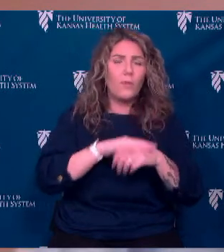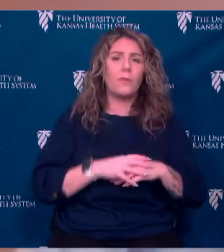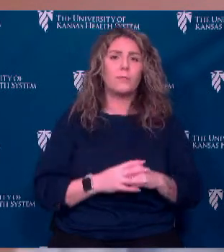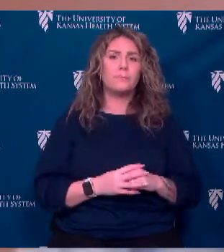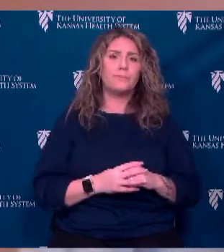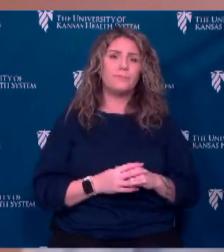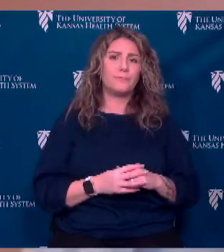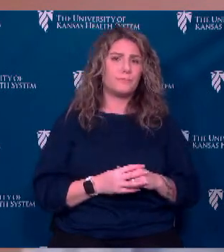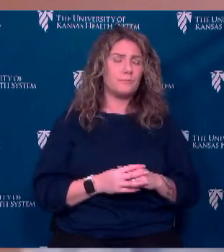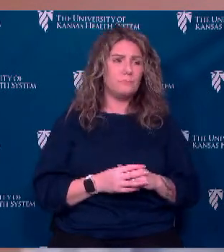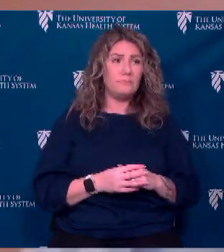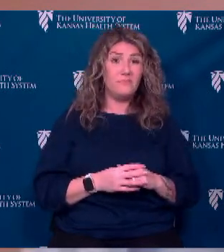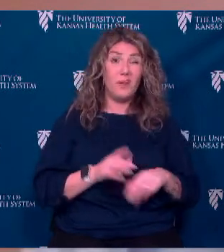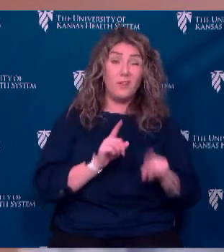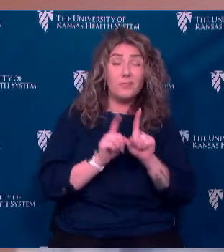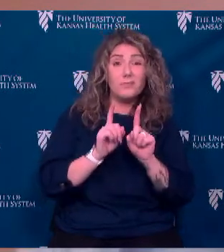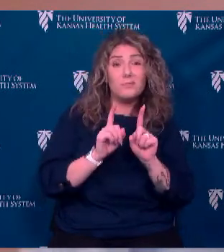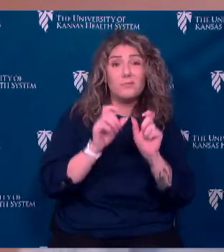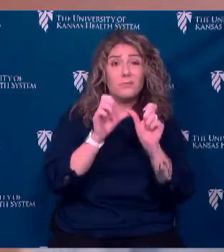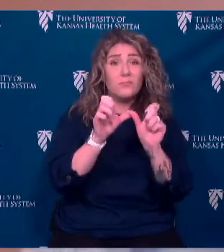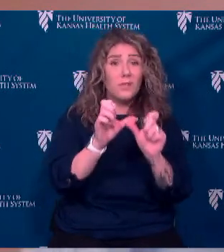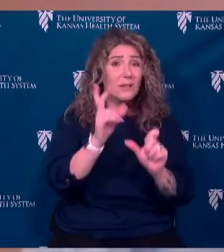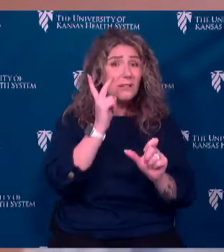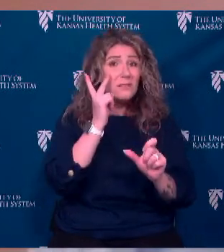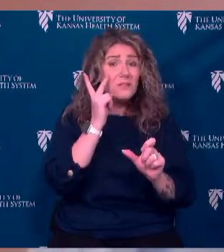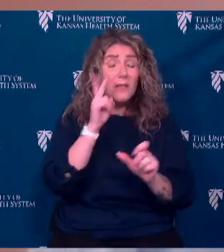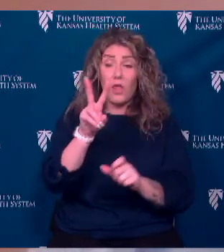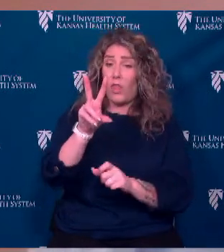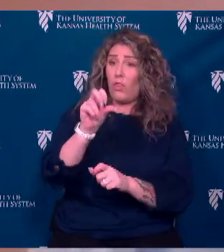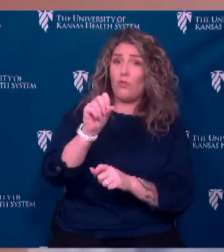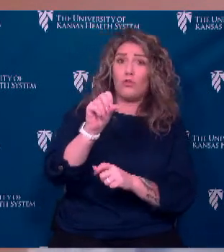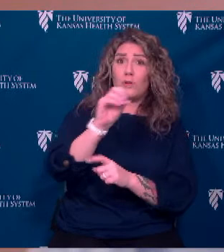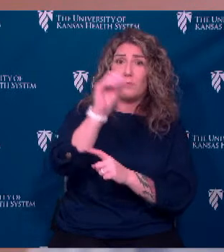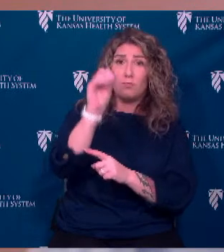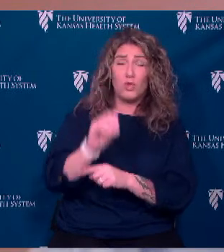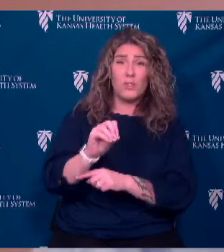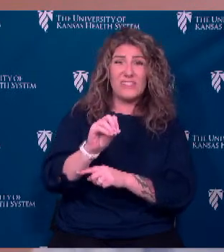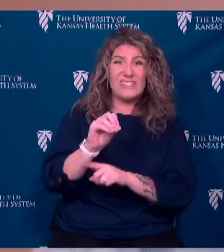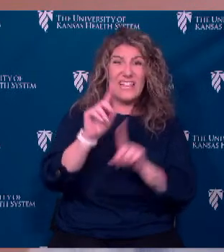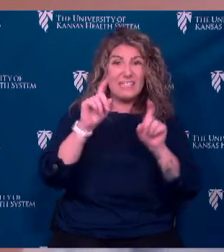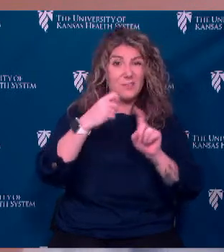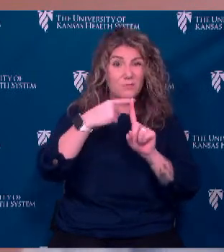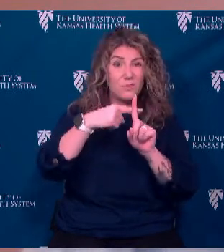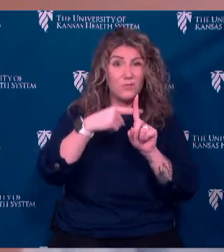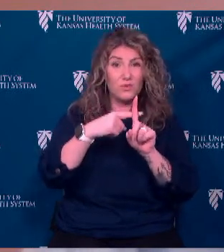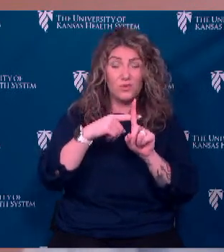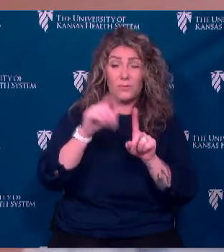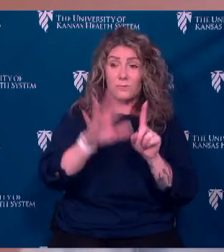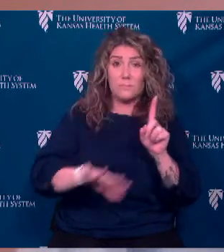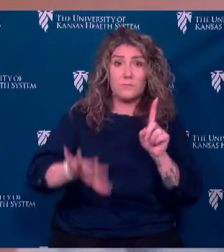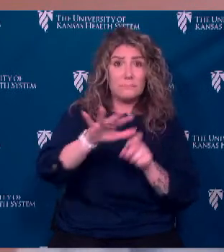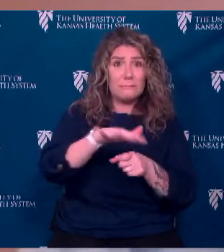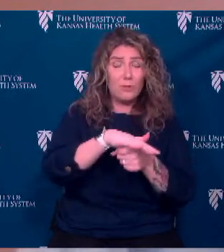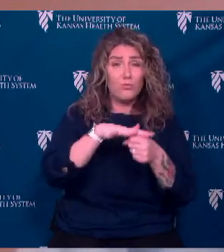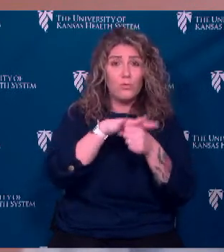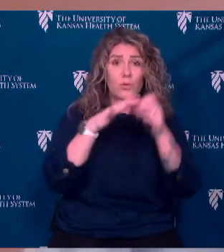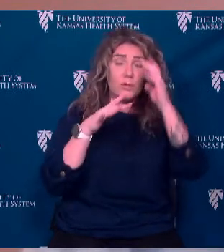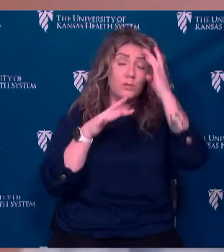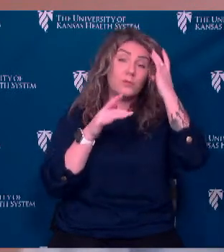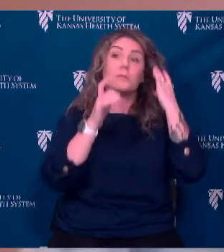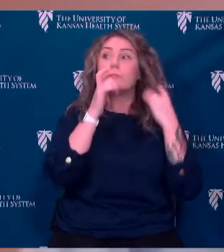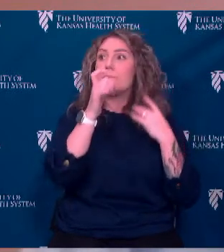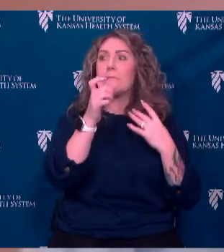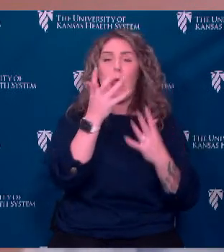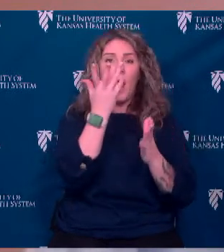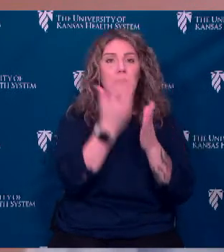and continue to see, as I said, a 30% test positivity rate in the region. So it is not gone from Kansas.